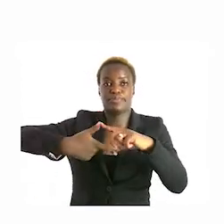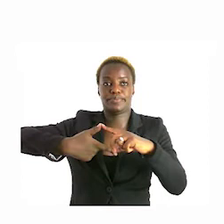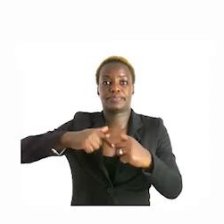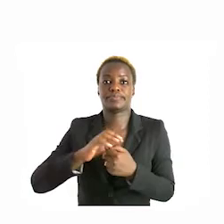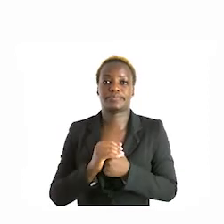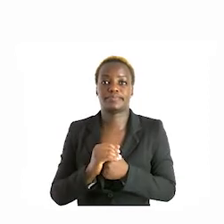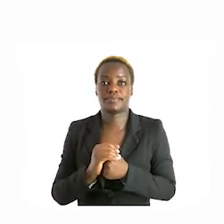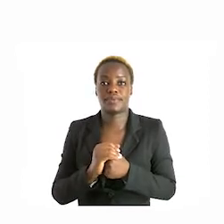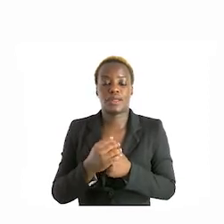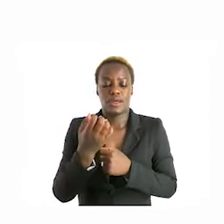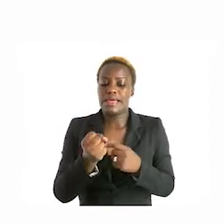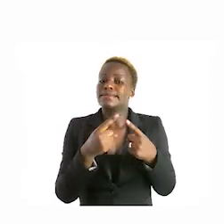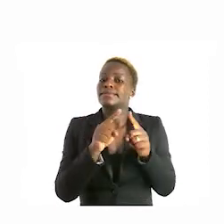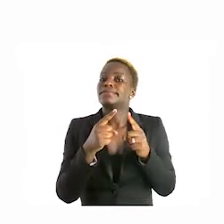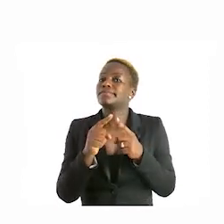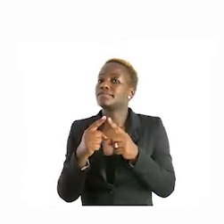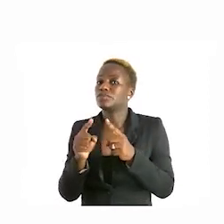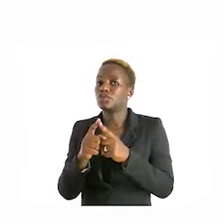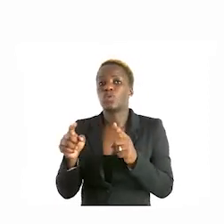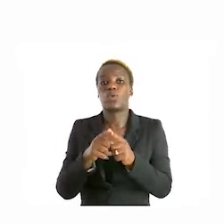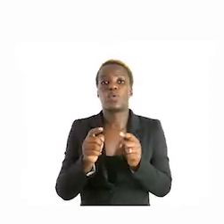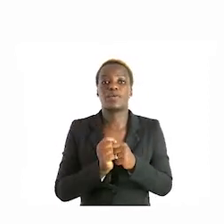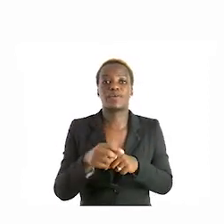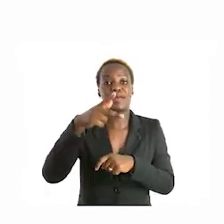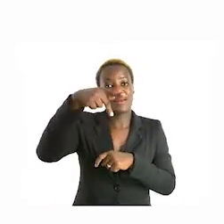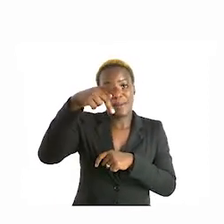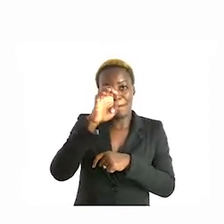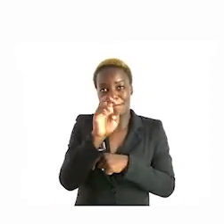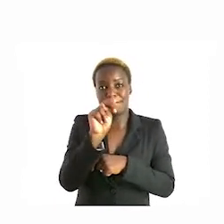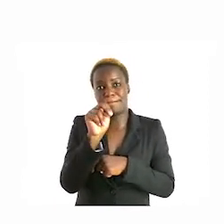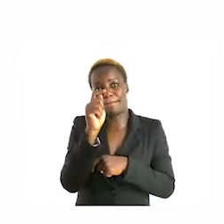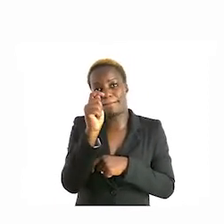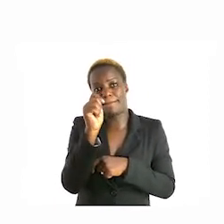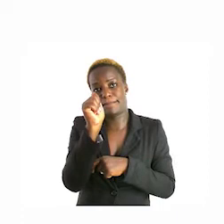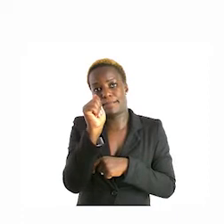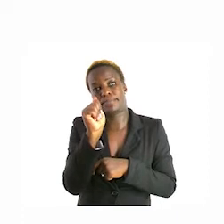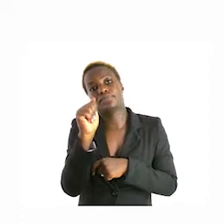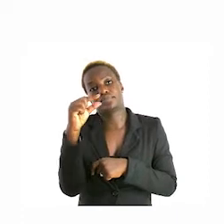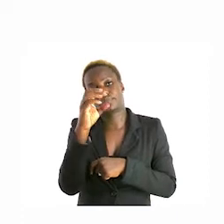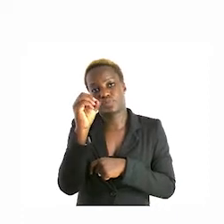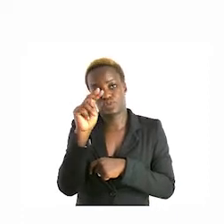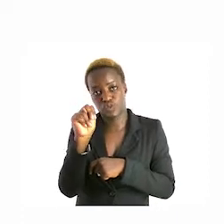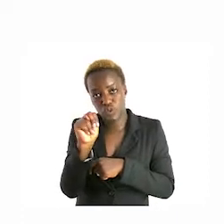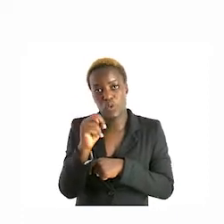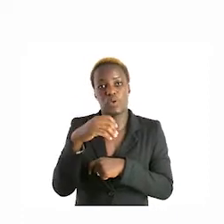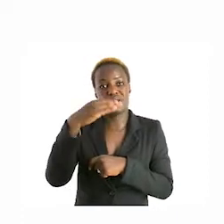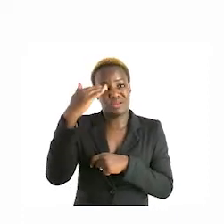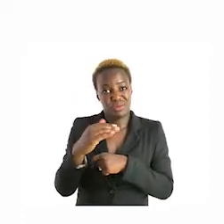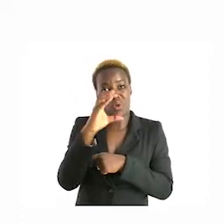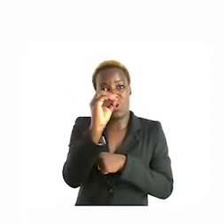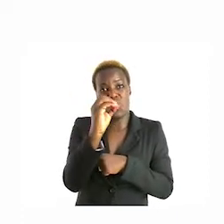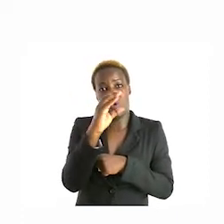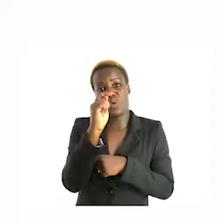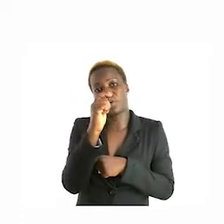have different kinds of shapes. We have a pentagon, we have an octagon, and then we have a star. First of